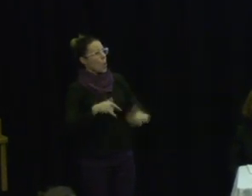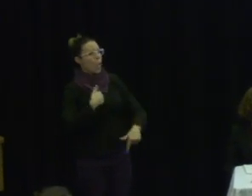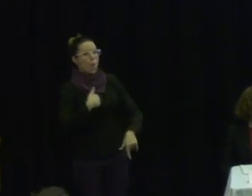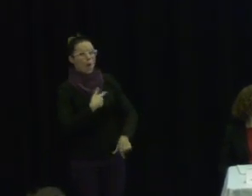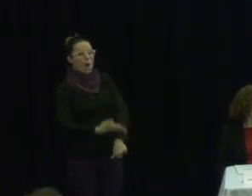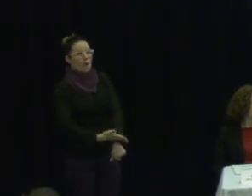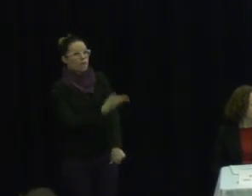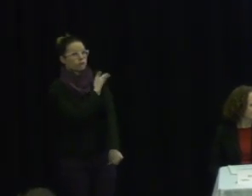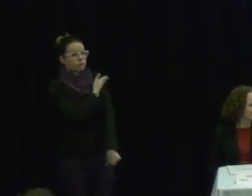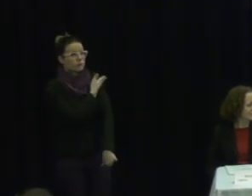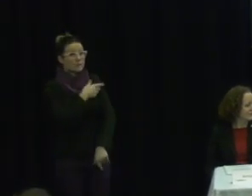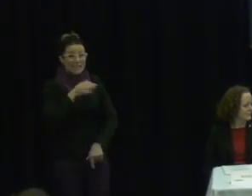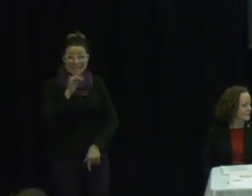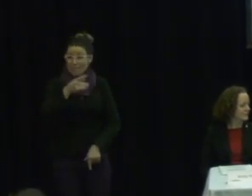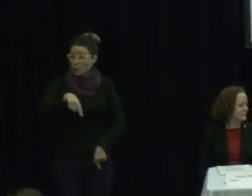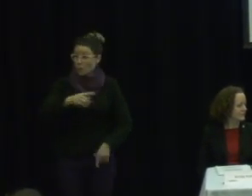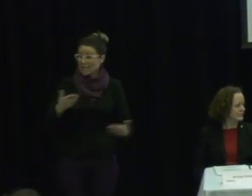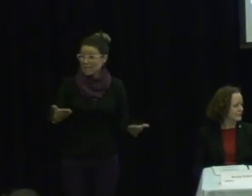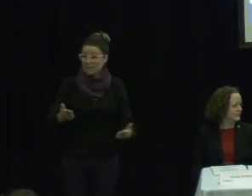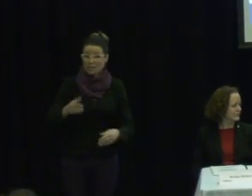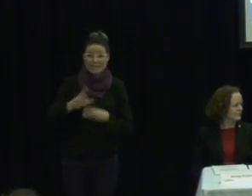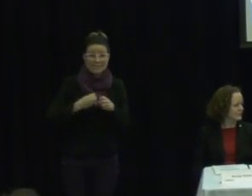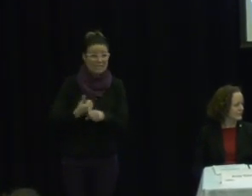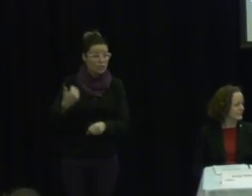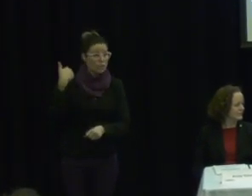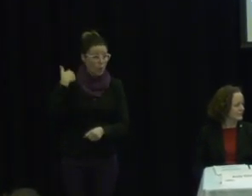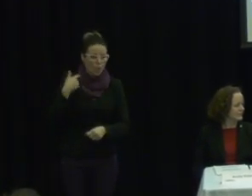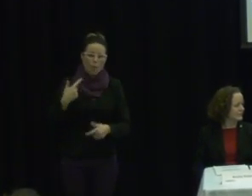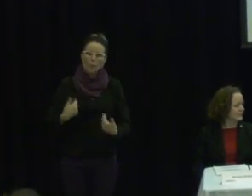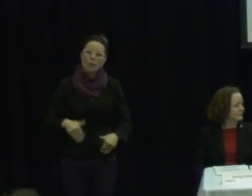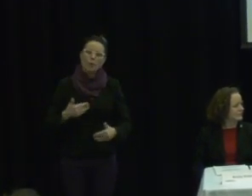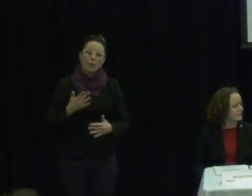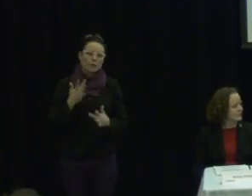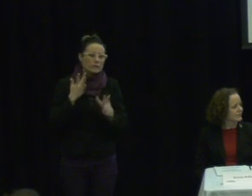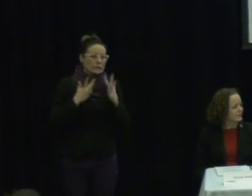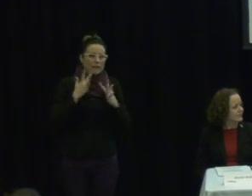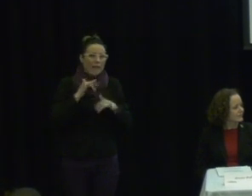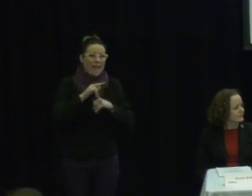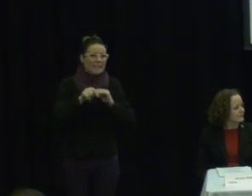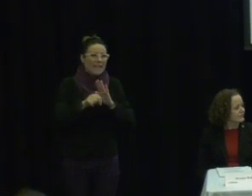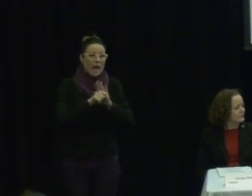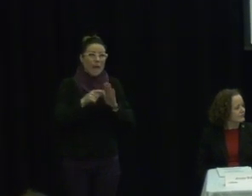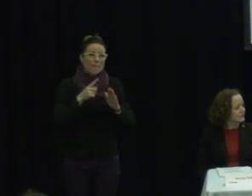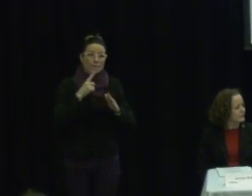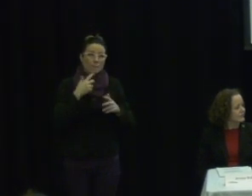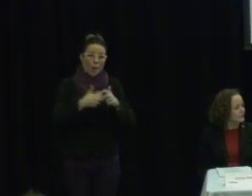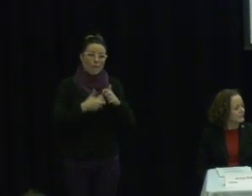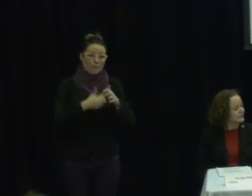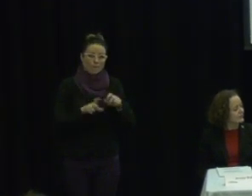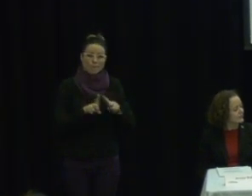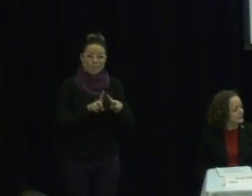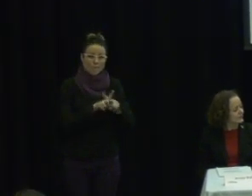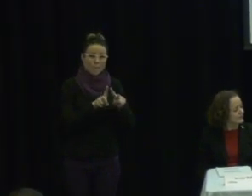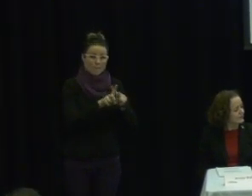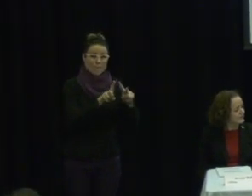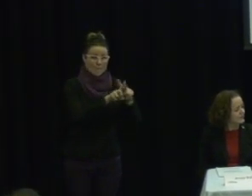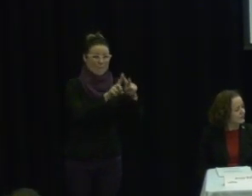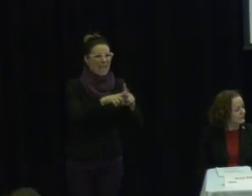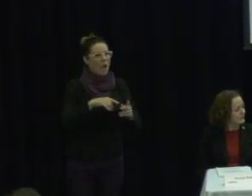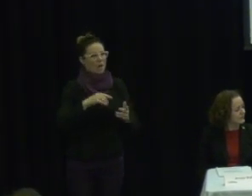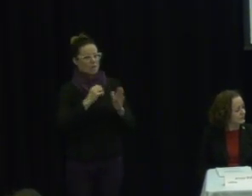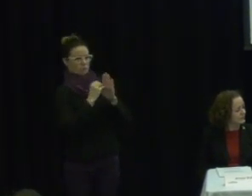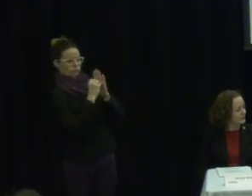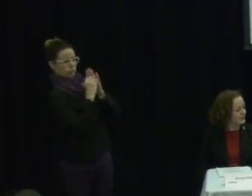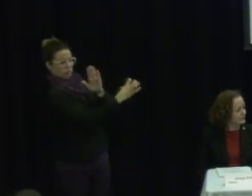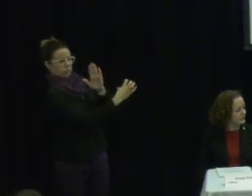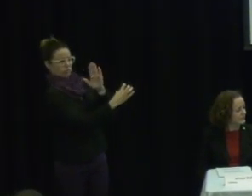dire straits that the Chronicle of Higher Ed and Inside Higher Education listed us as perhaps the example of